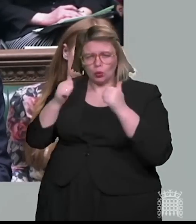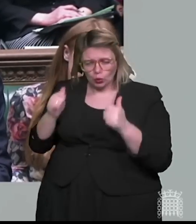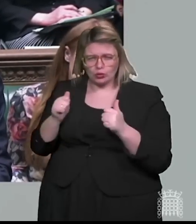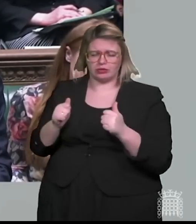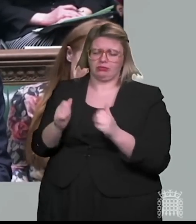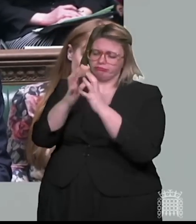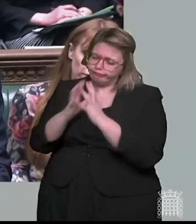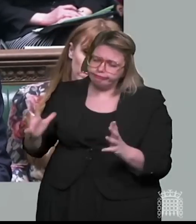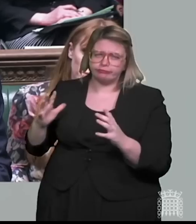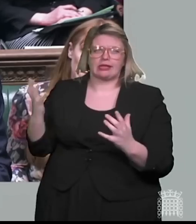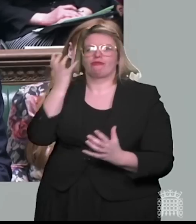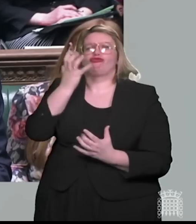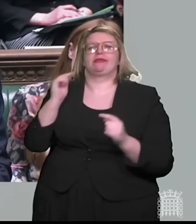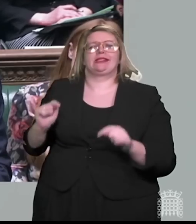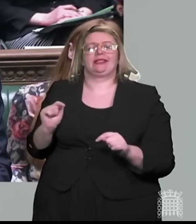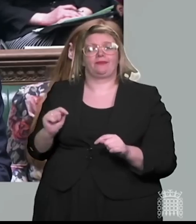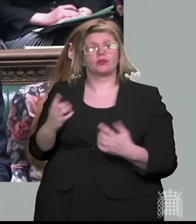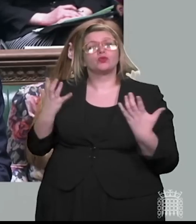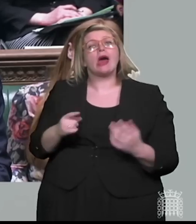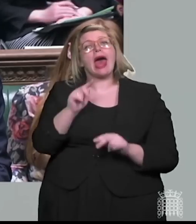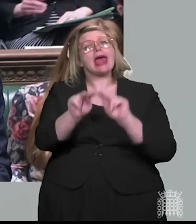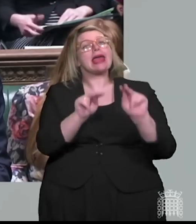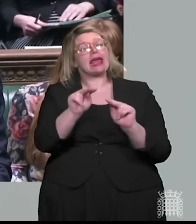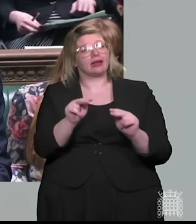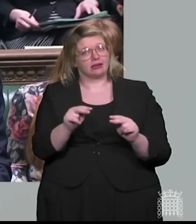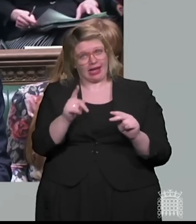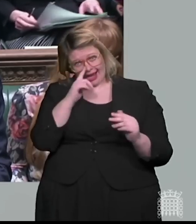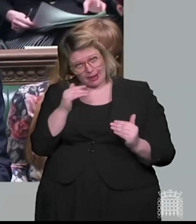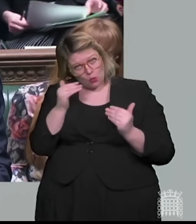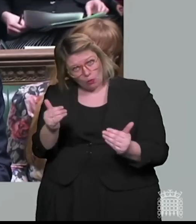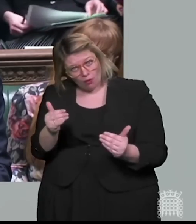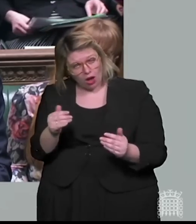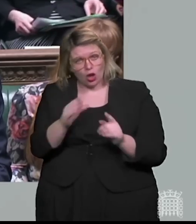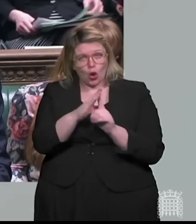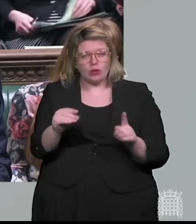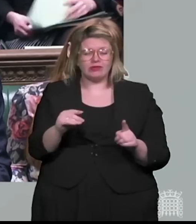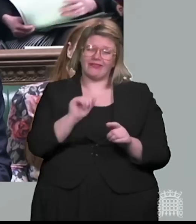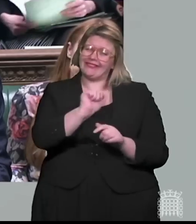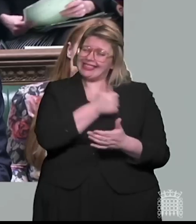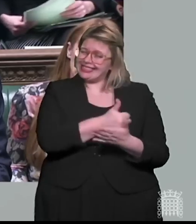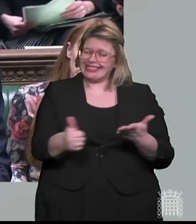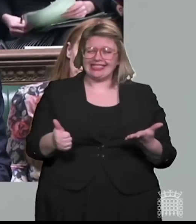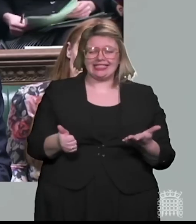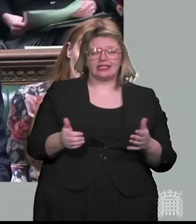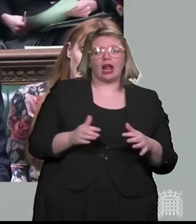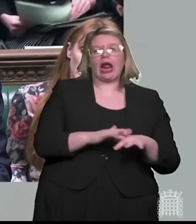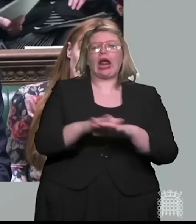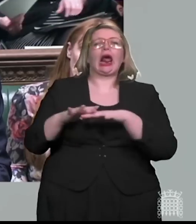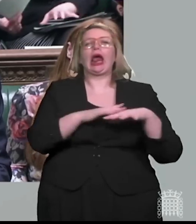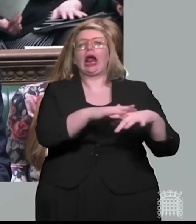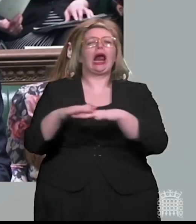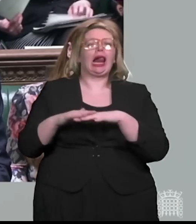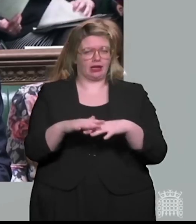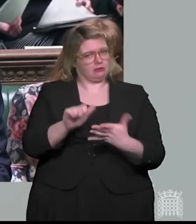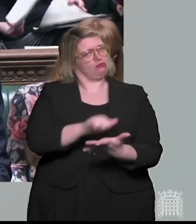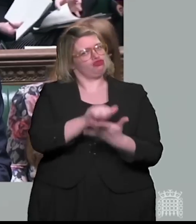superpower. And that was the test today. Can we move beyond the usual sticking plaster solutions, set a new direction for